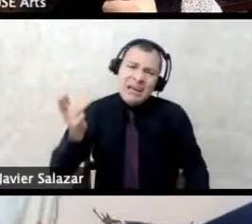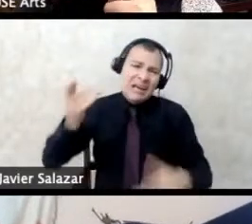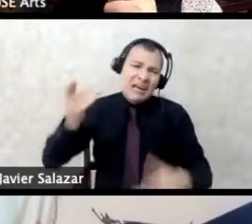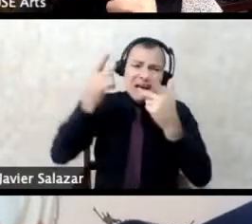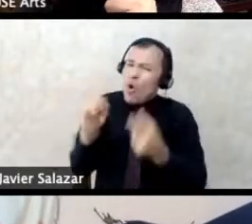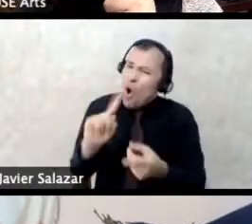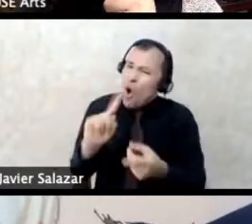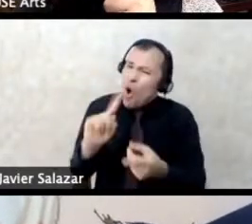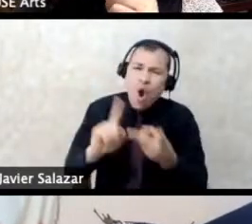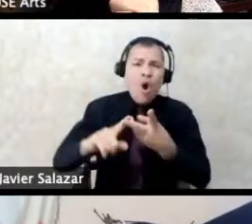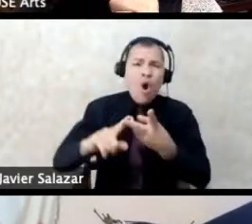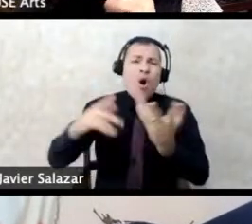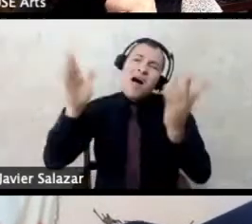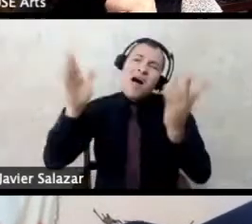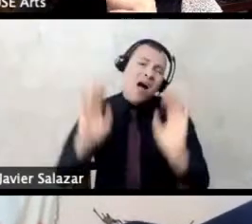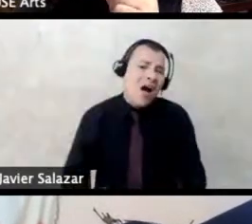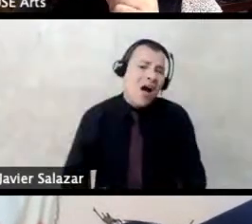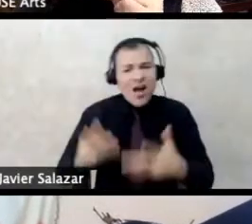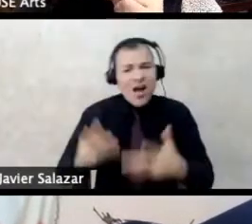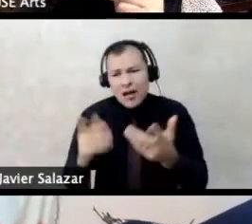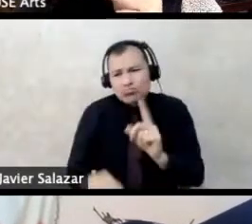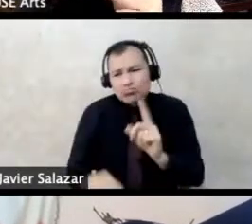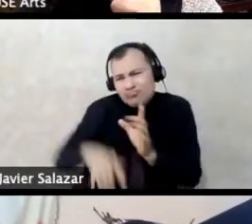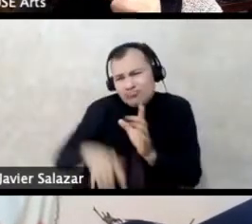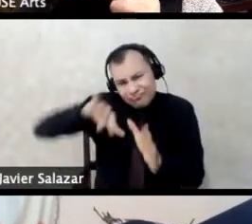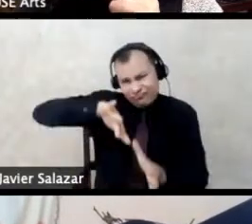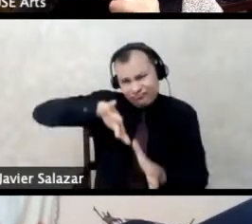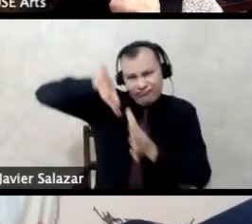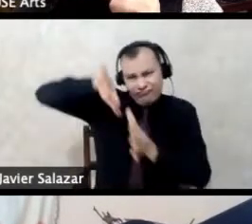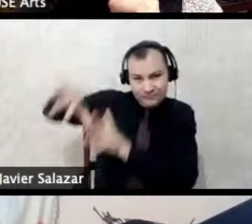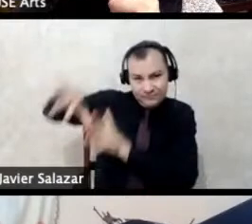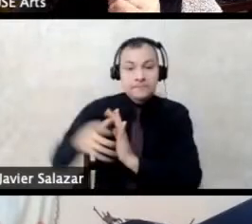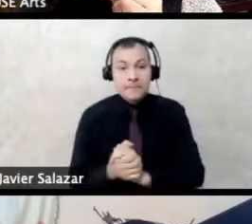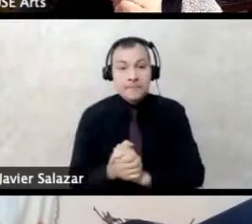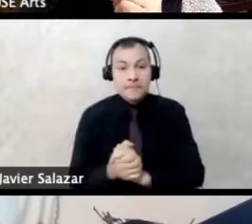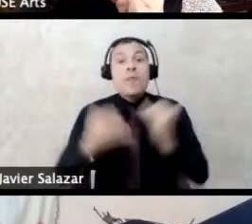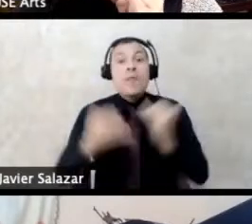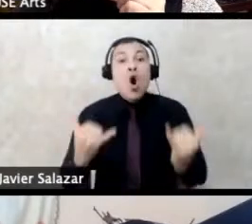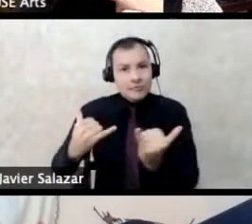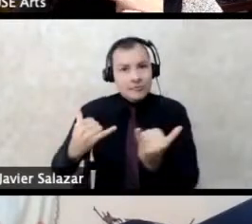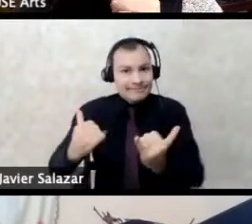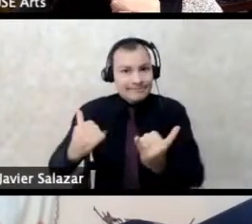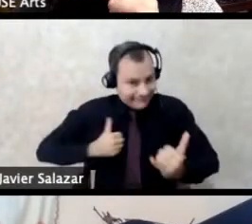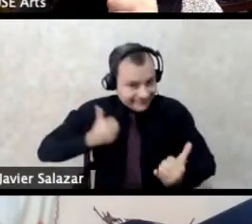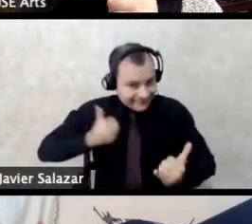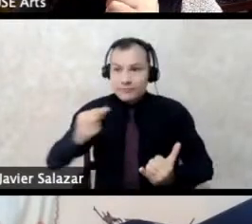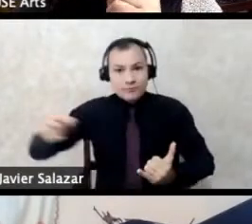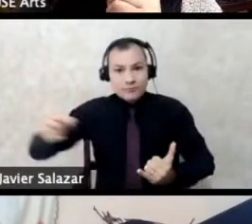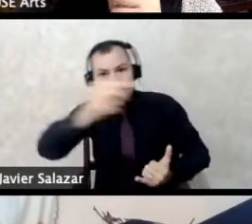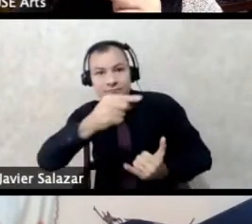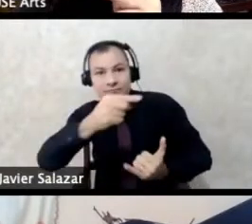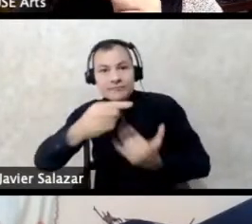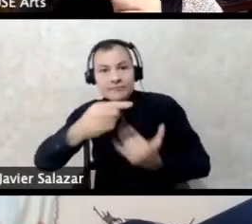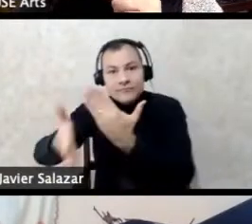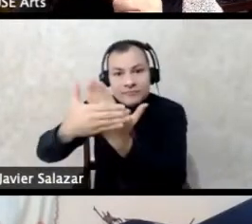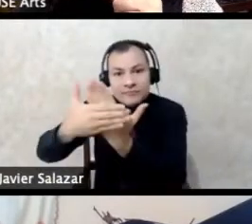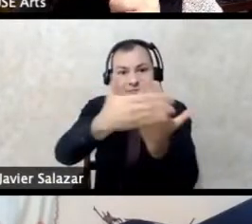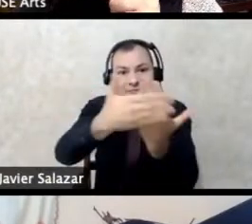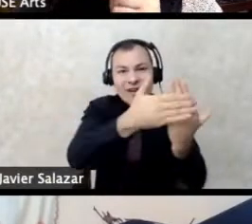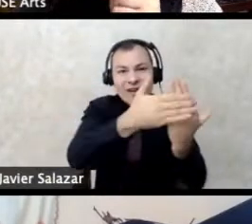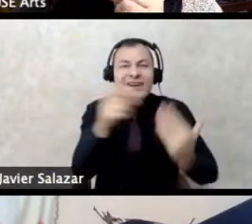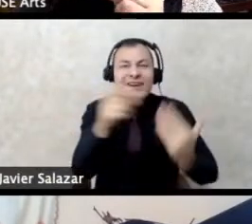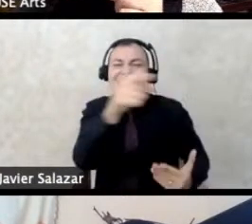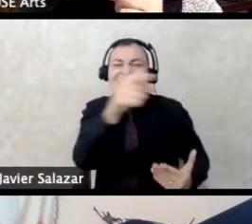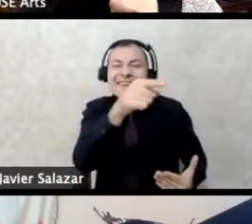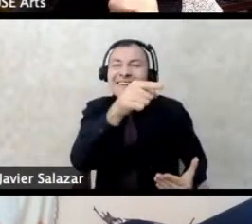charla contando cuáles han sido las luces, cómo han sido, cuál ha sido la luz que han visto al final del camino de decir, por aquí